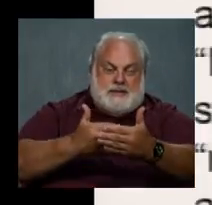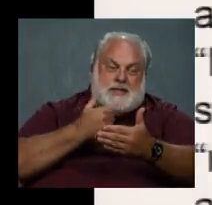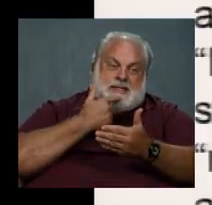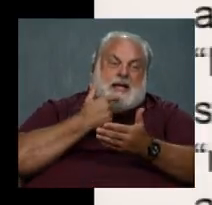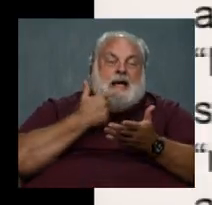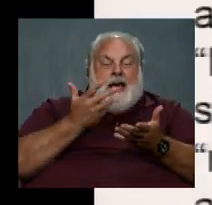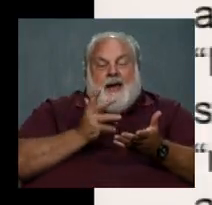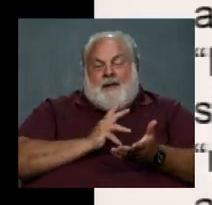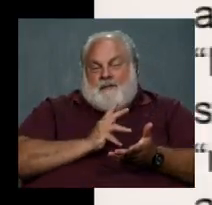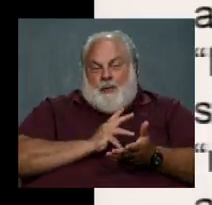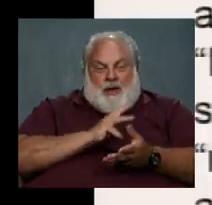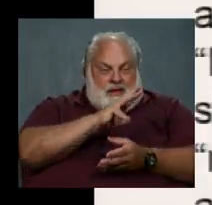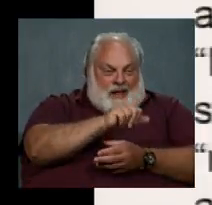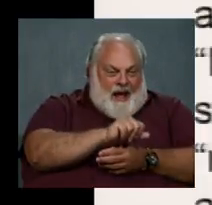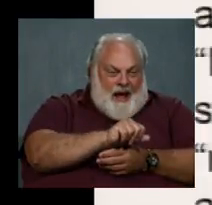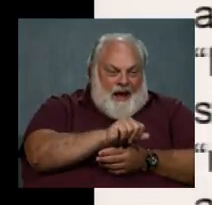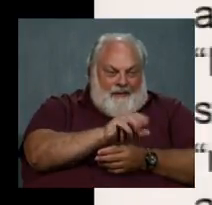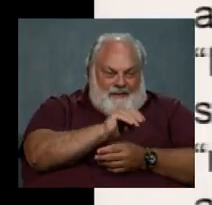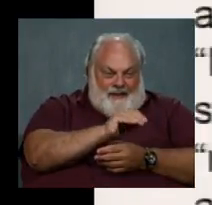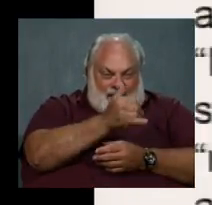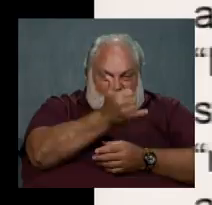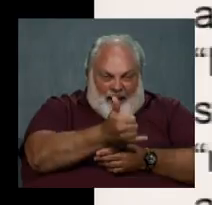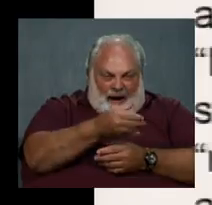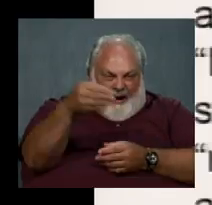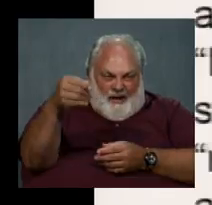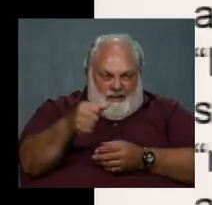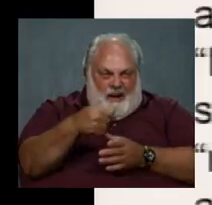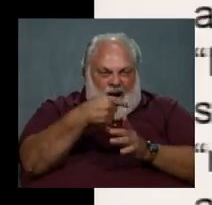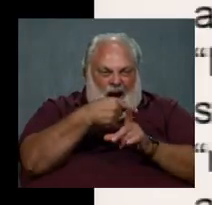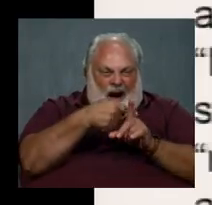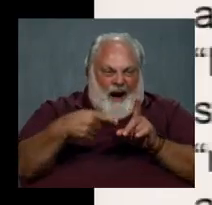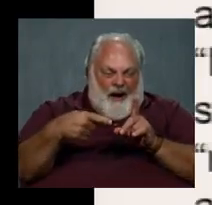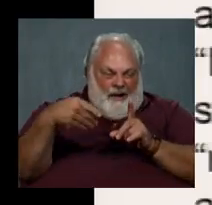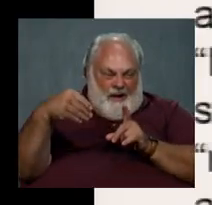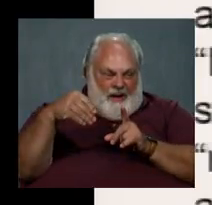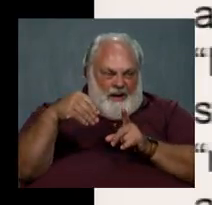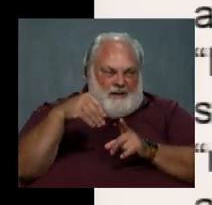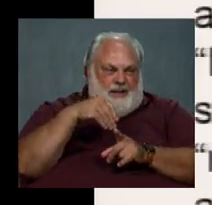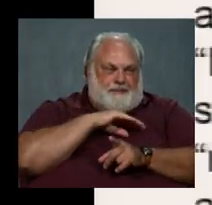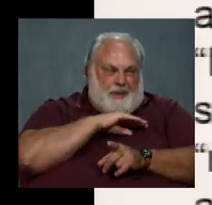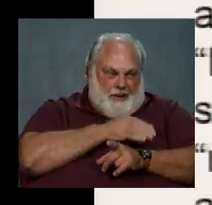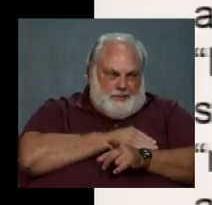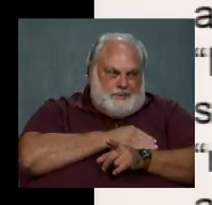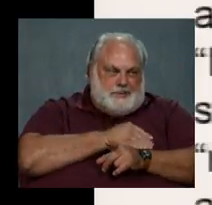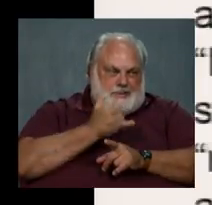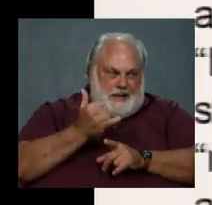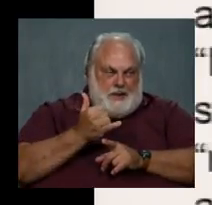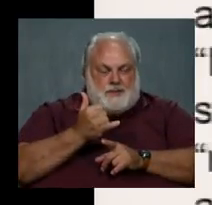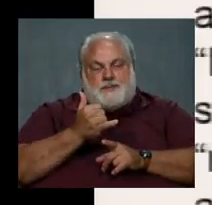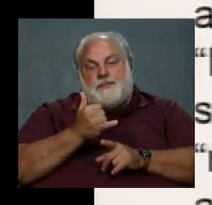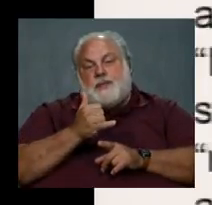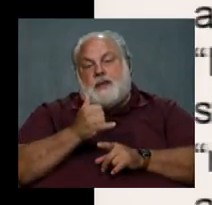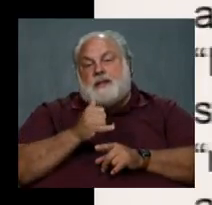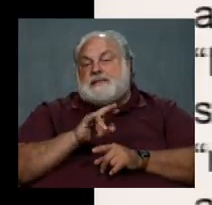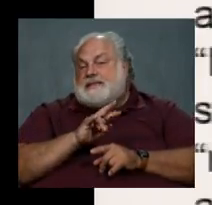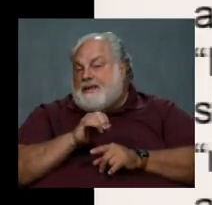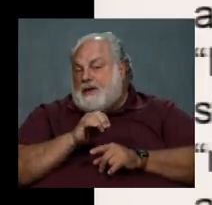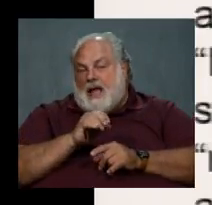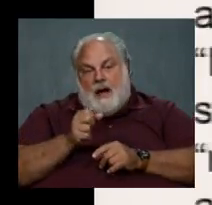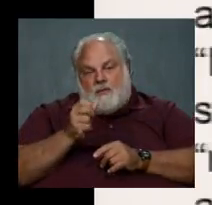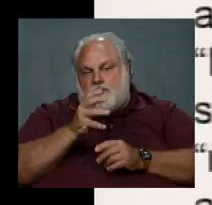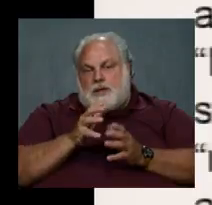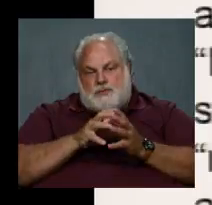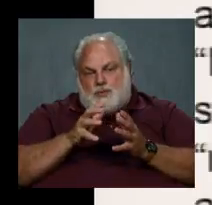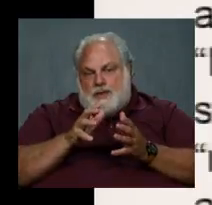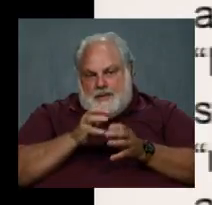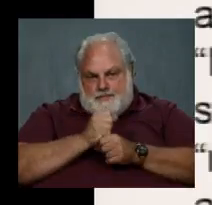okay, we're going to take 50 now, so we'll pay for half the power forgone, and then we'll take the other 50 later, or 70 later, or however that